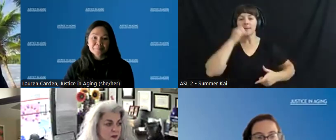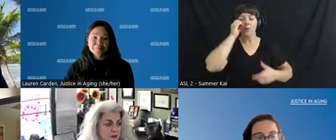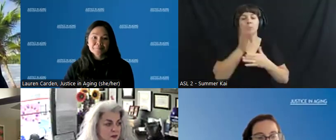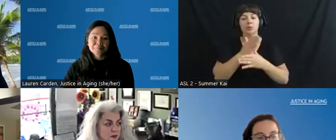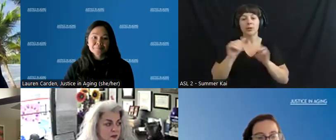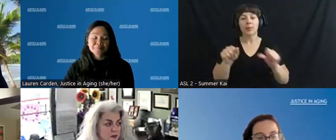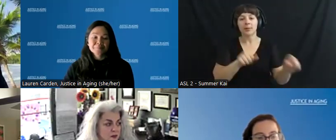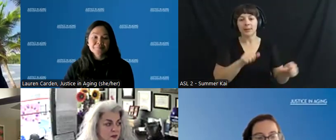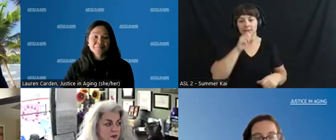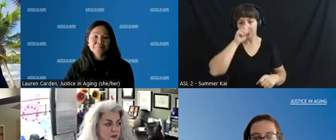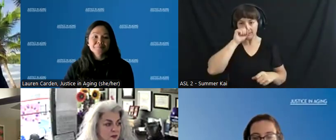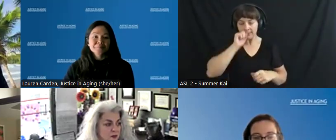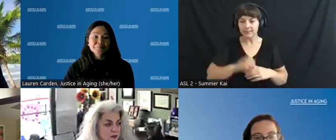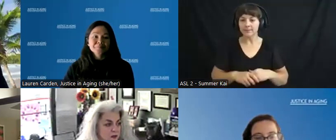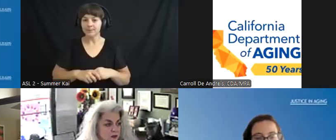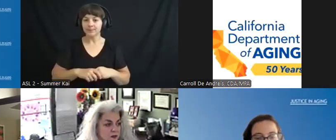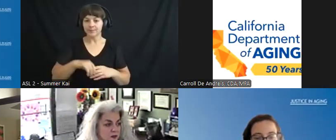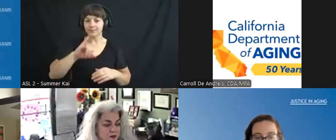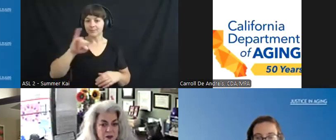Janie.